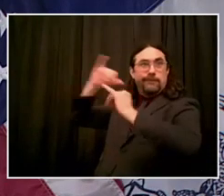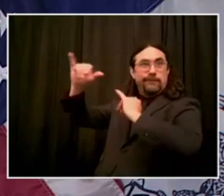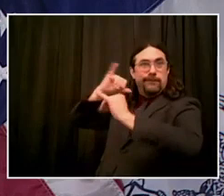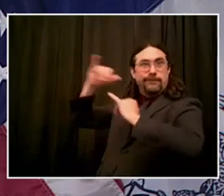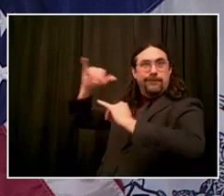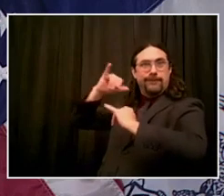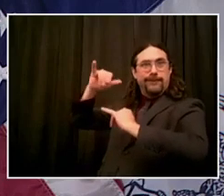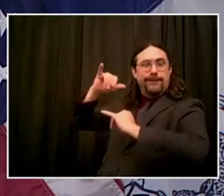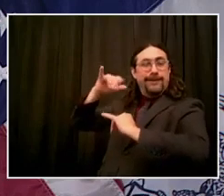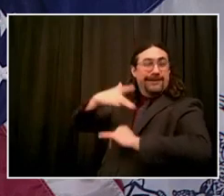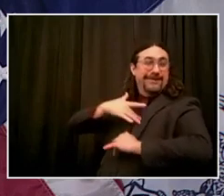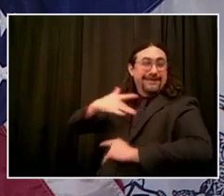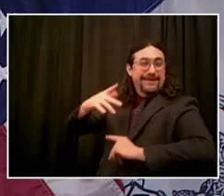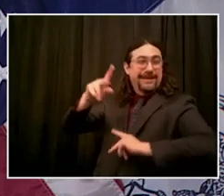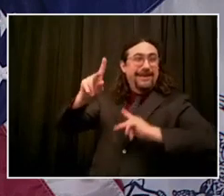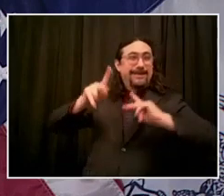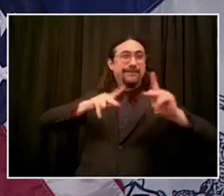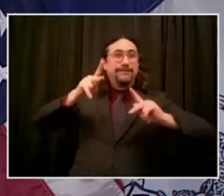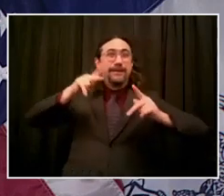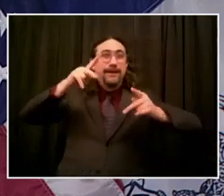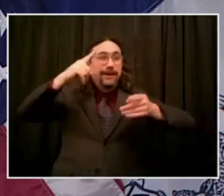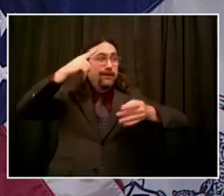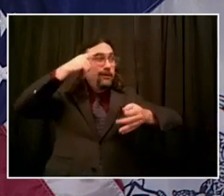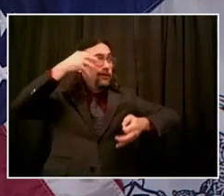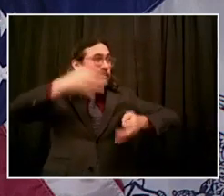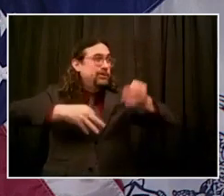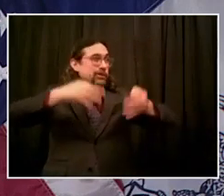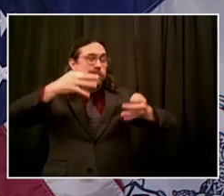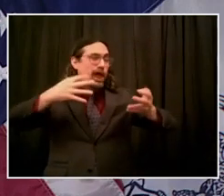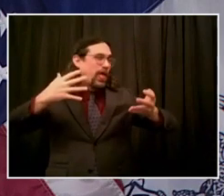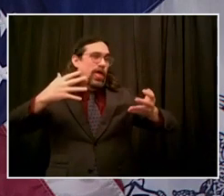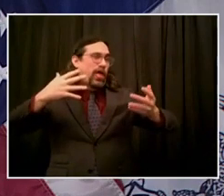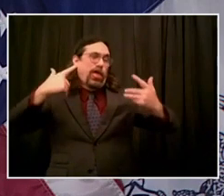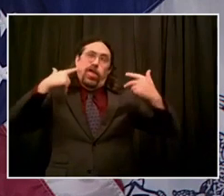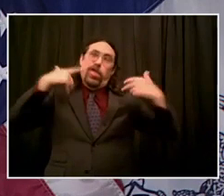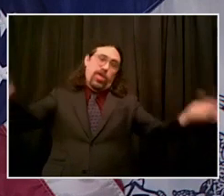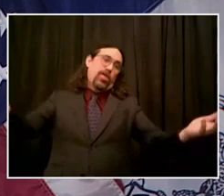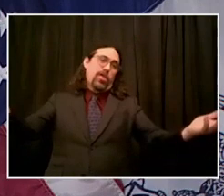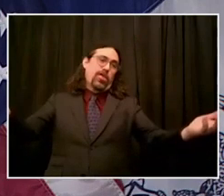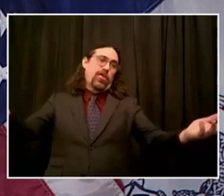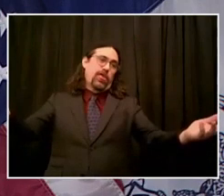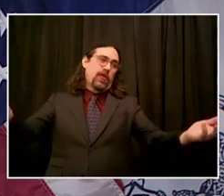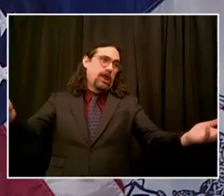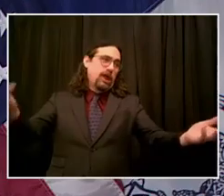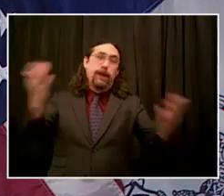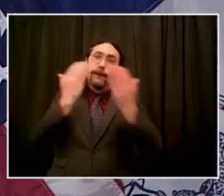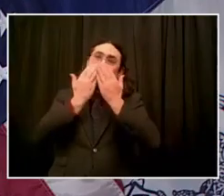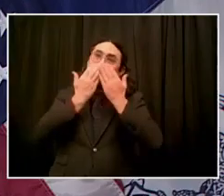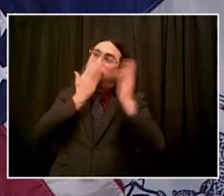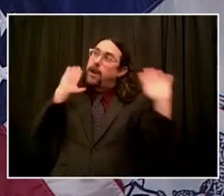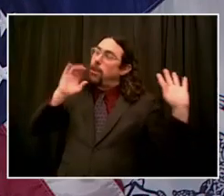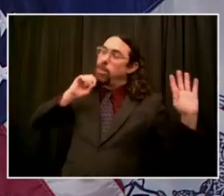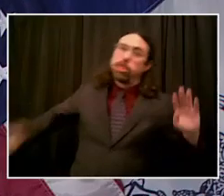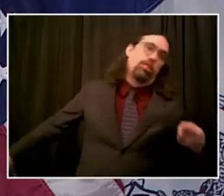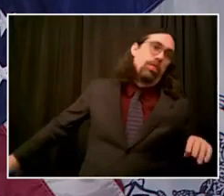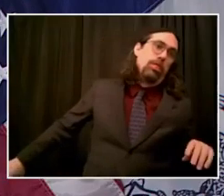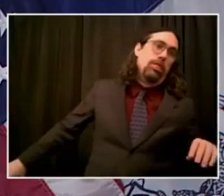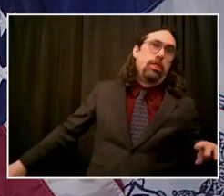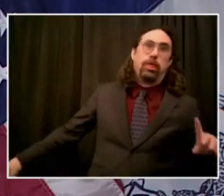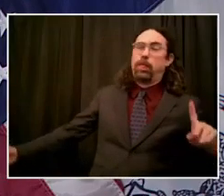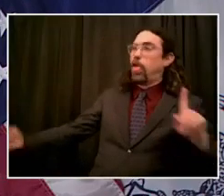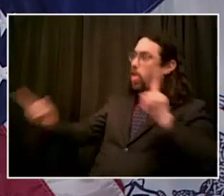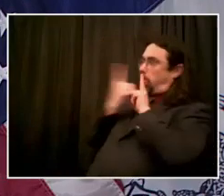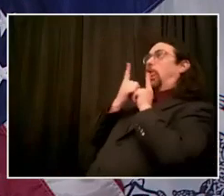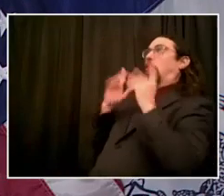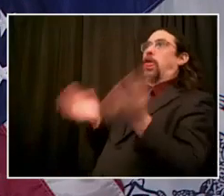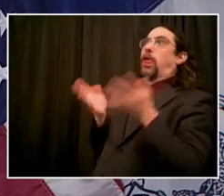that we needed to do something different. And obviously, we know, particularly in bars, there's not only a space issue, there is the fact that if people are under the